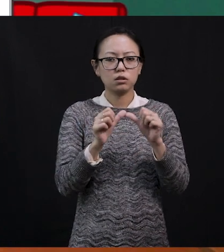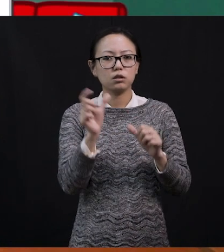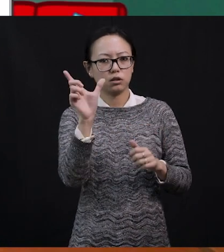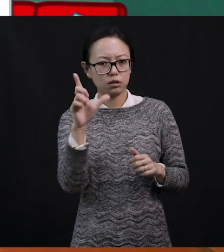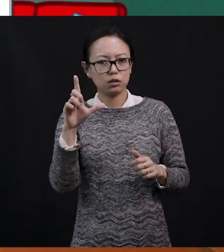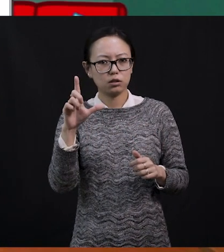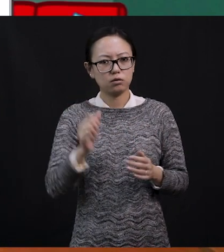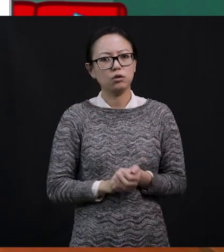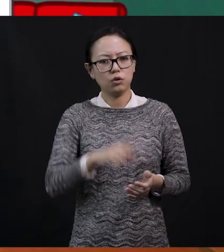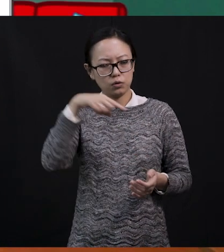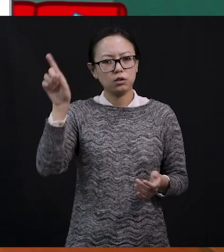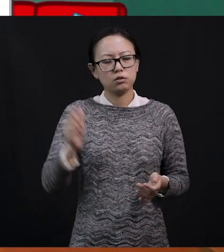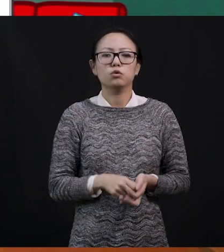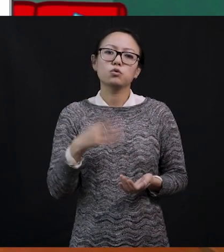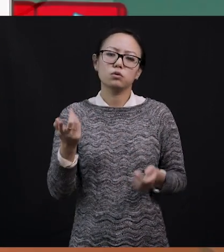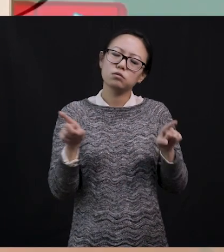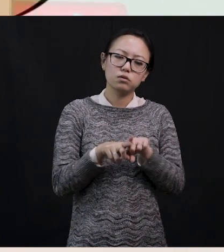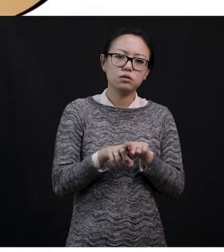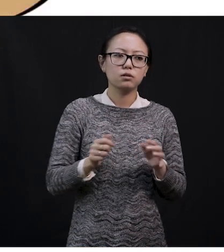Bipin Babu's loss of memory.